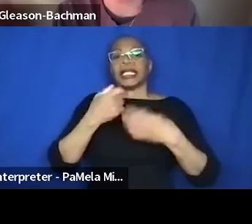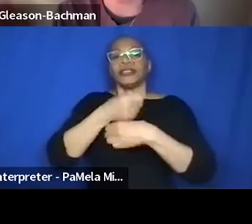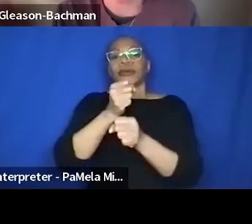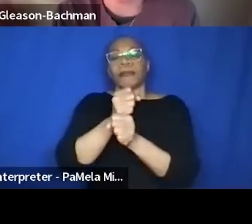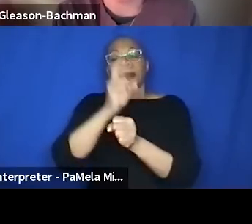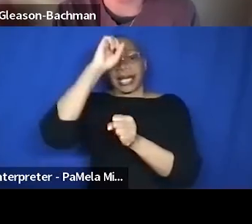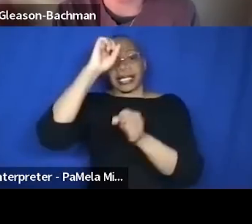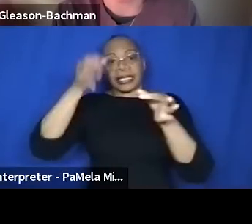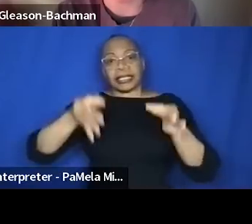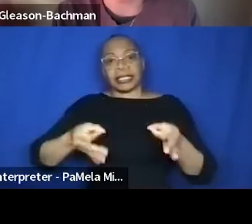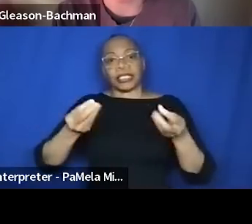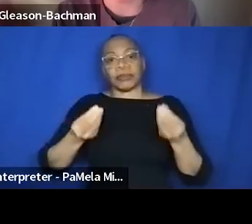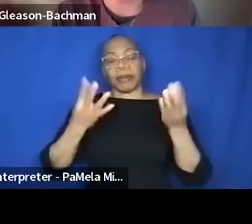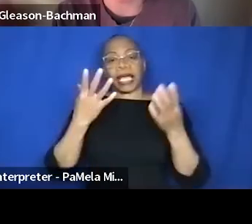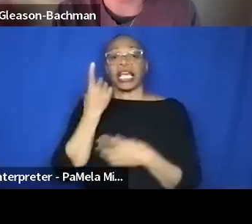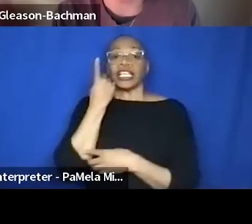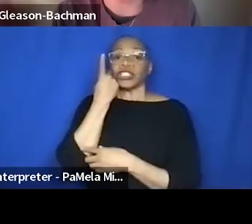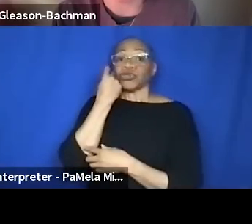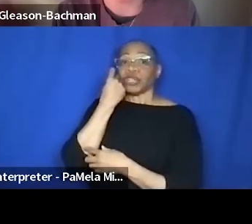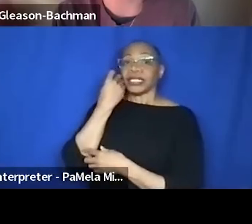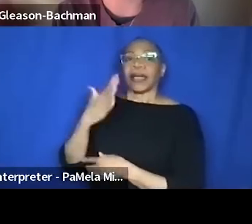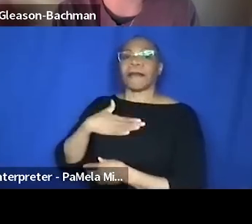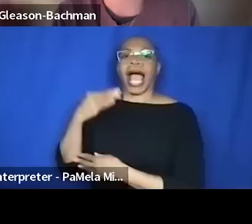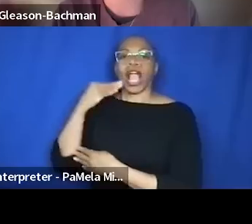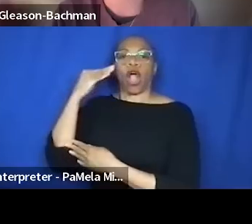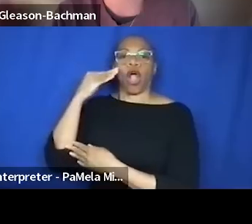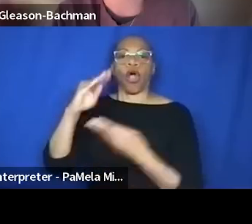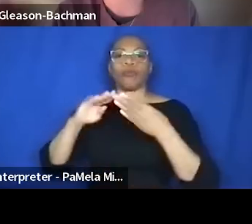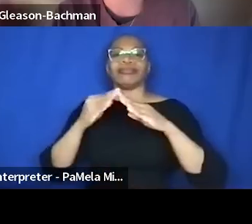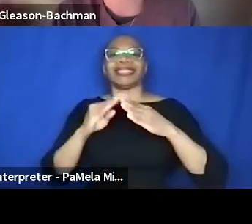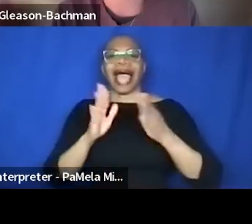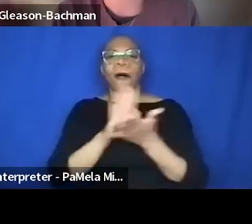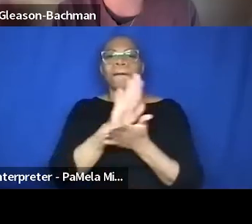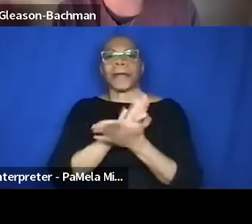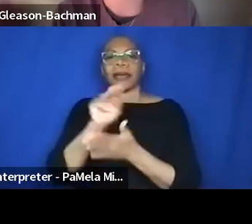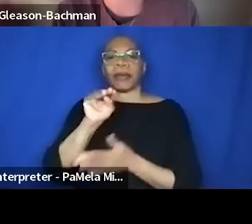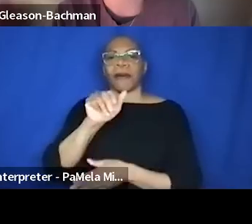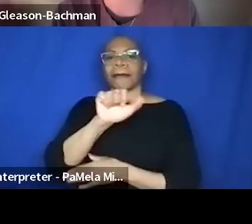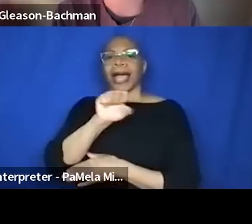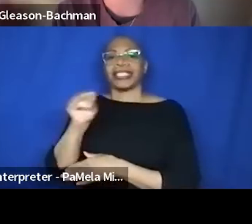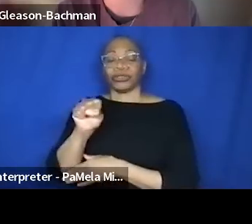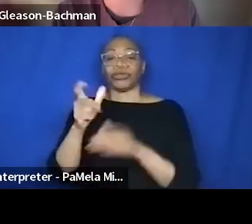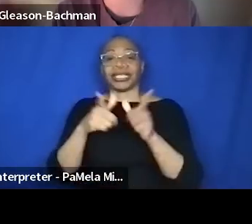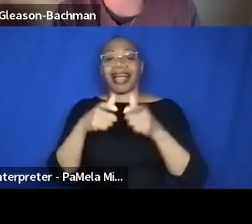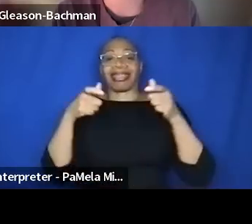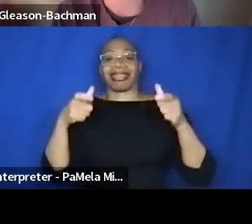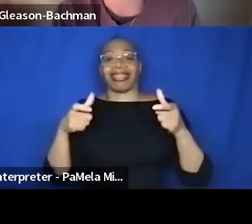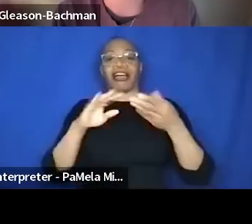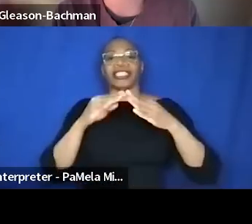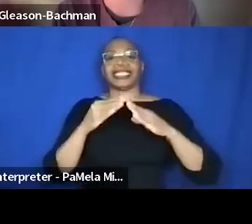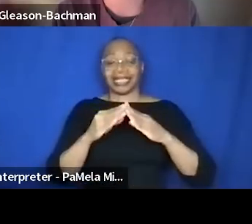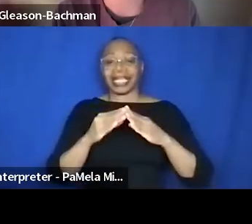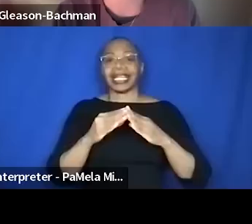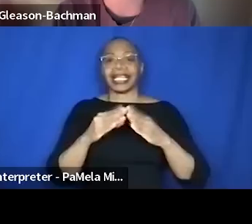Just one announced recently in my hometown paper in Massachusetts, of a rather large city in Brockton,